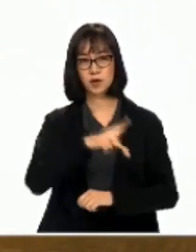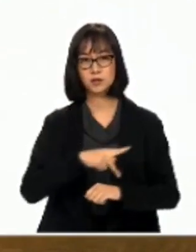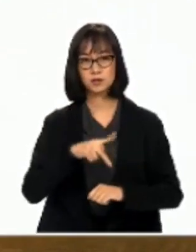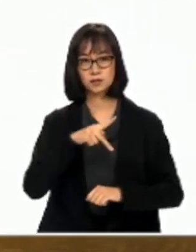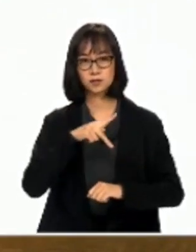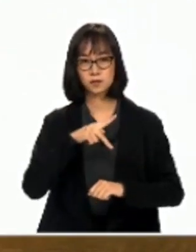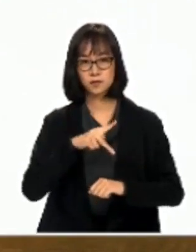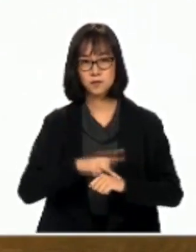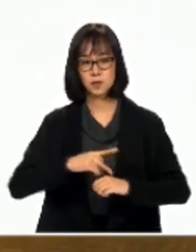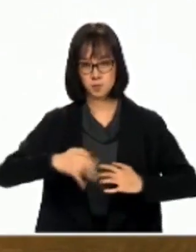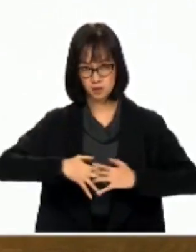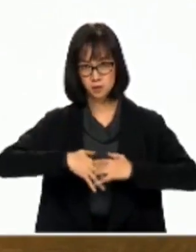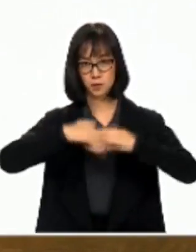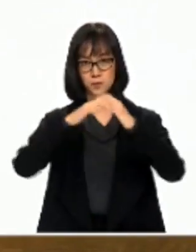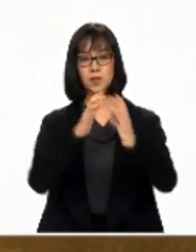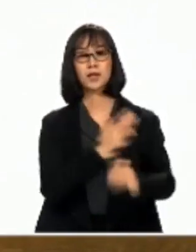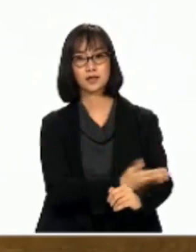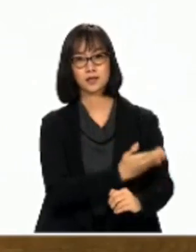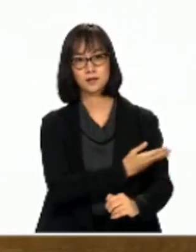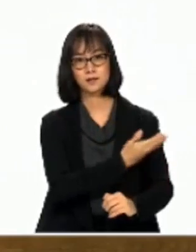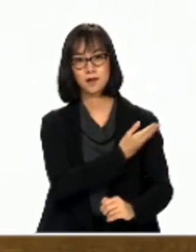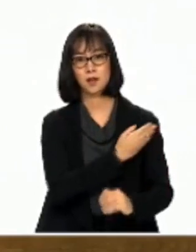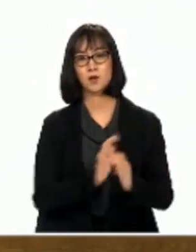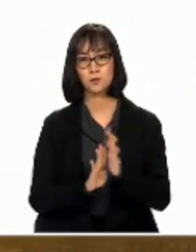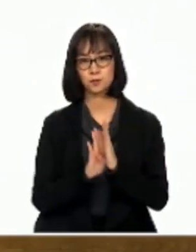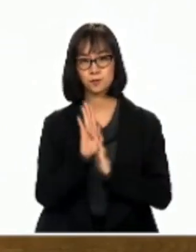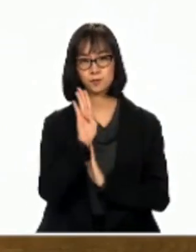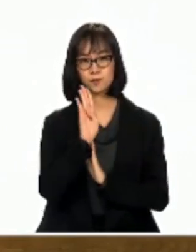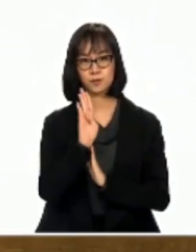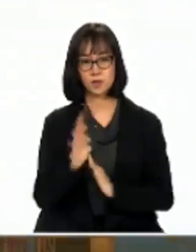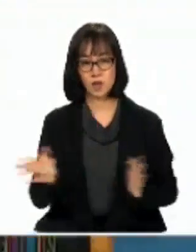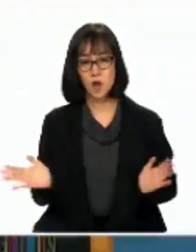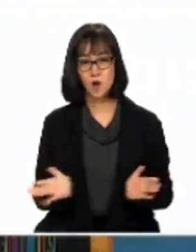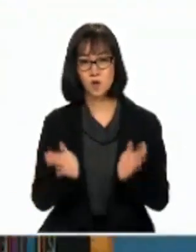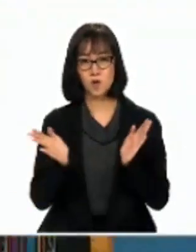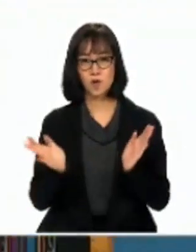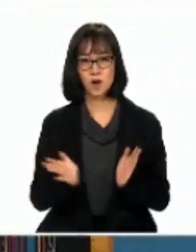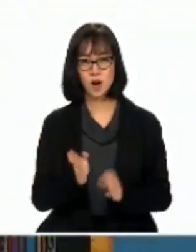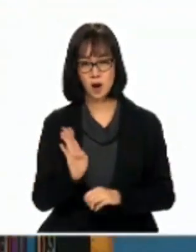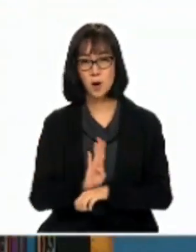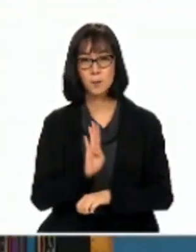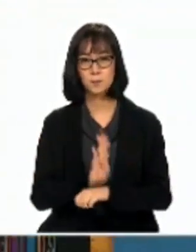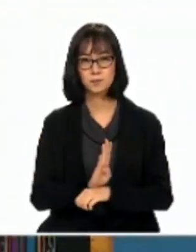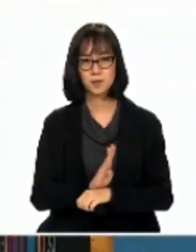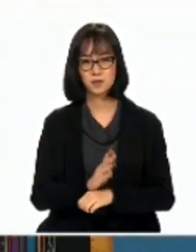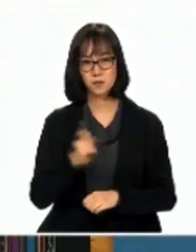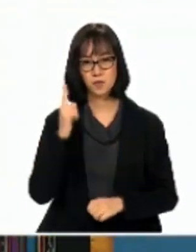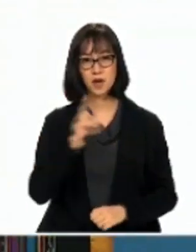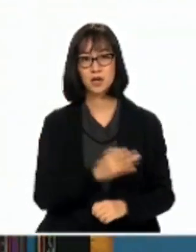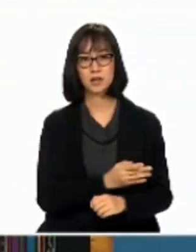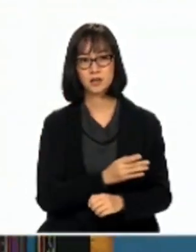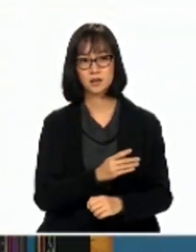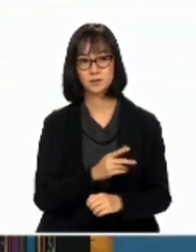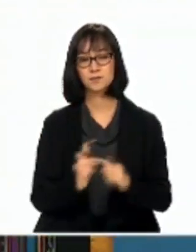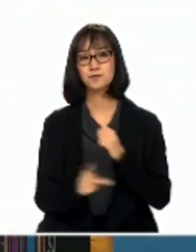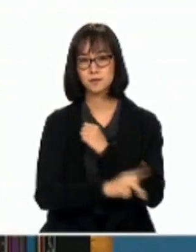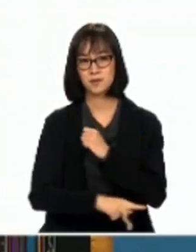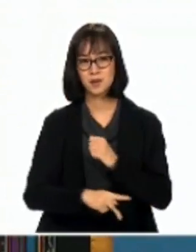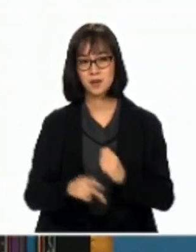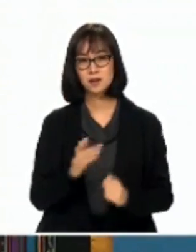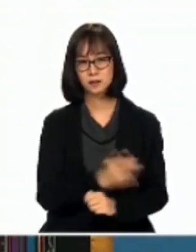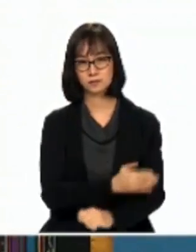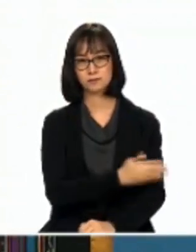equitable development. We will encourage investment to develop the rural areas and Metro Manila and